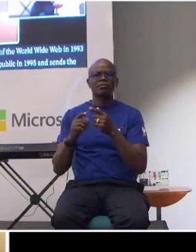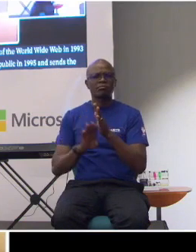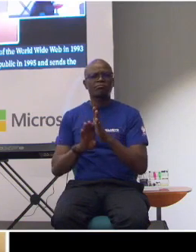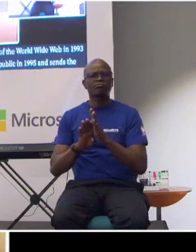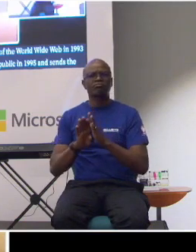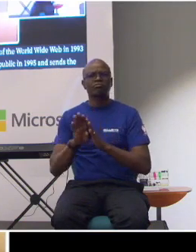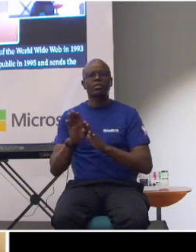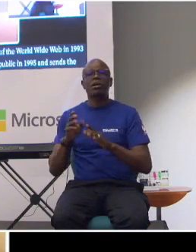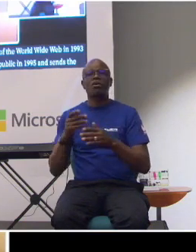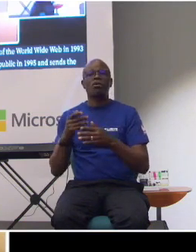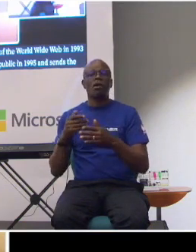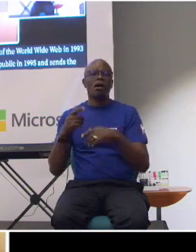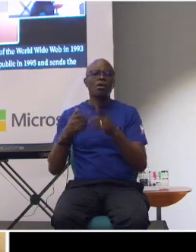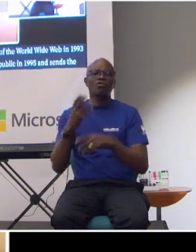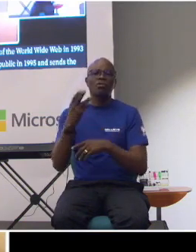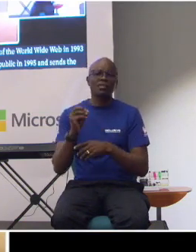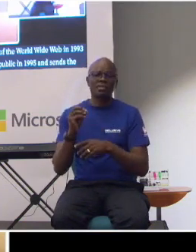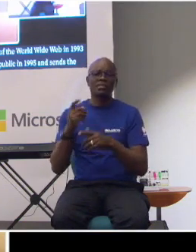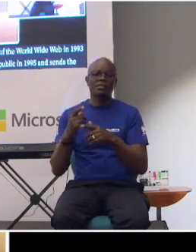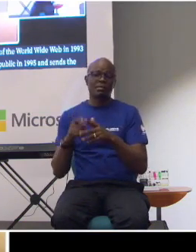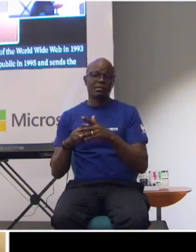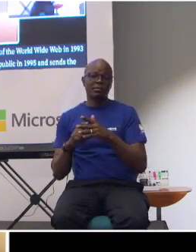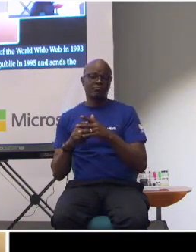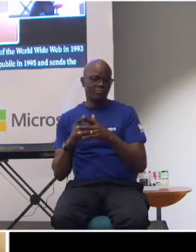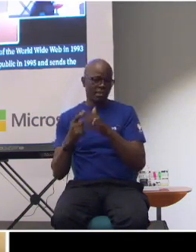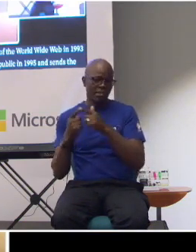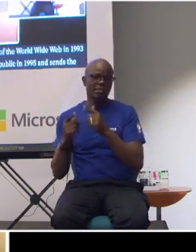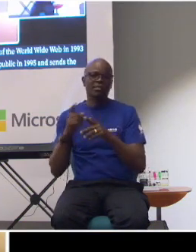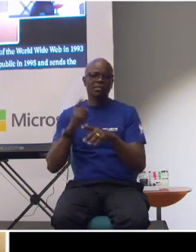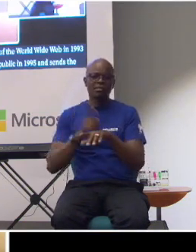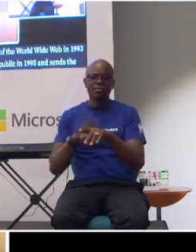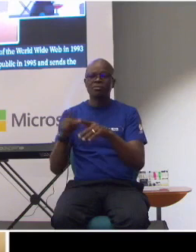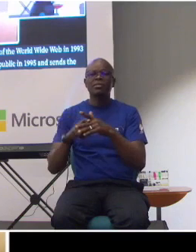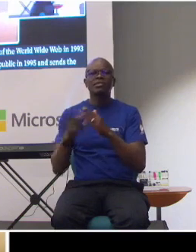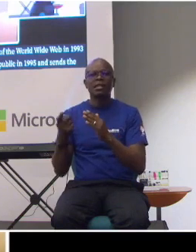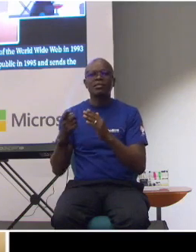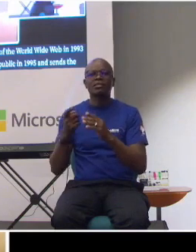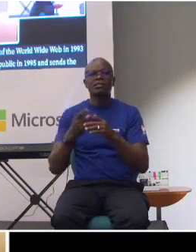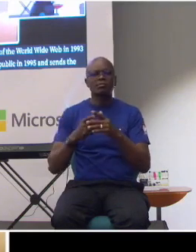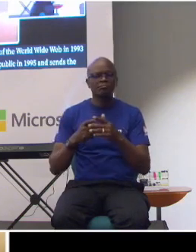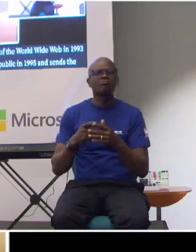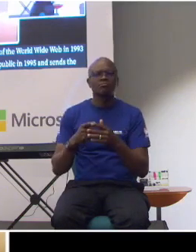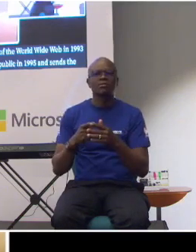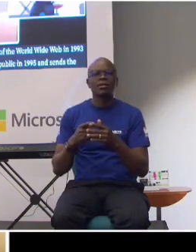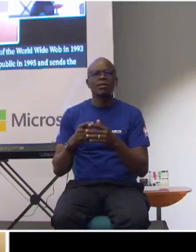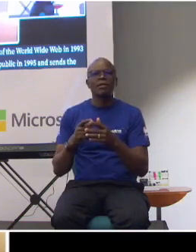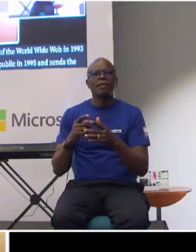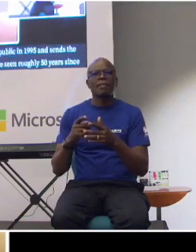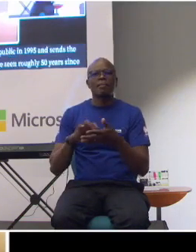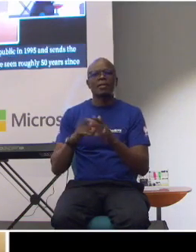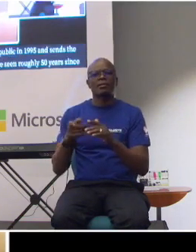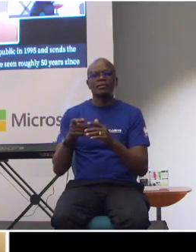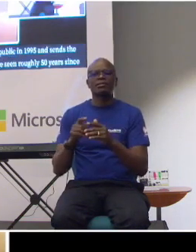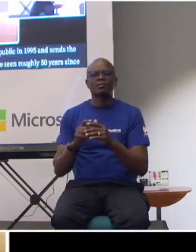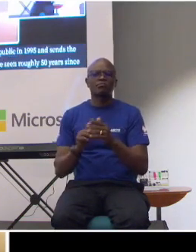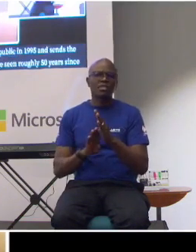almost 40 years since its operation, starting in 1983, that it has evolved in dramatic ways.